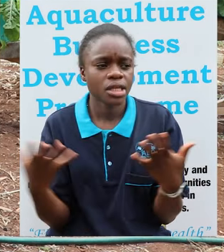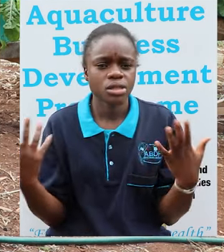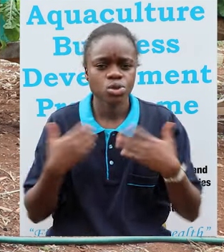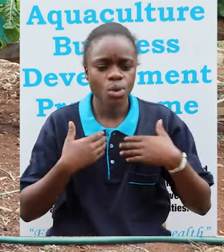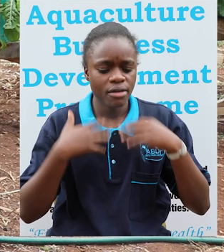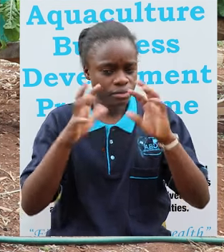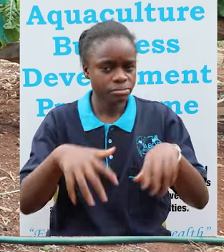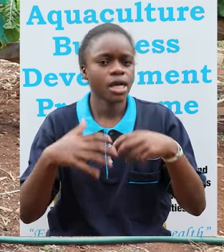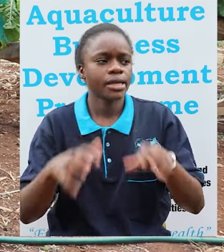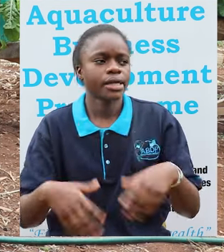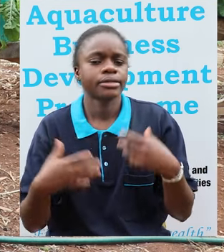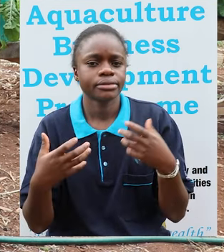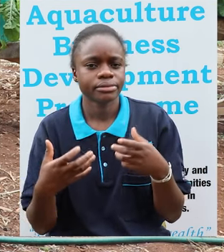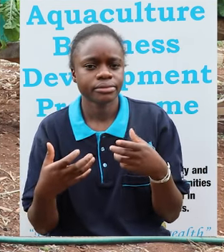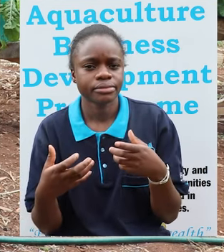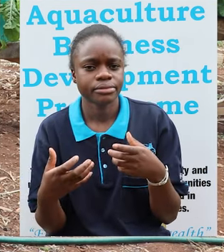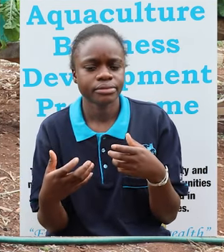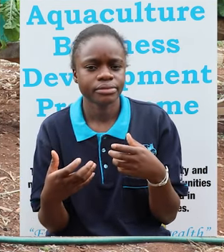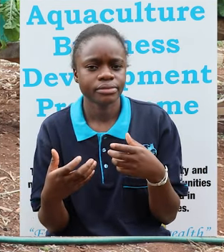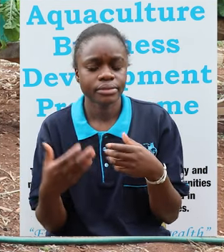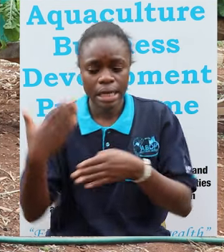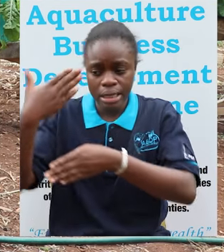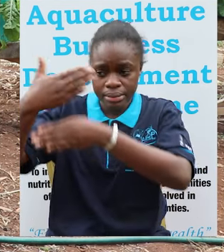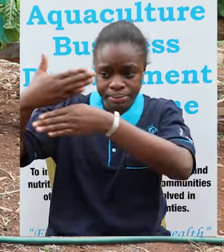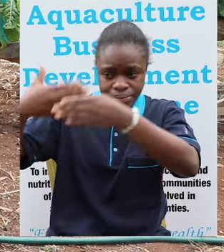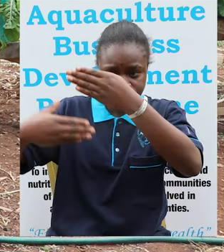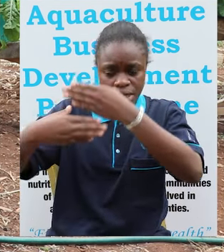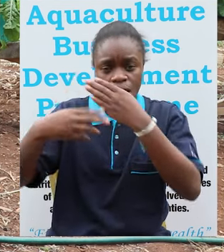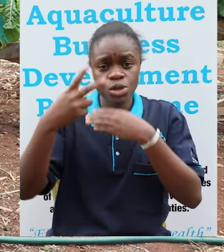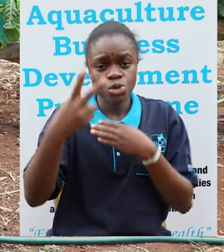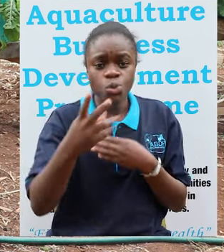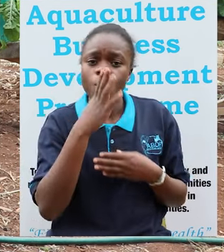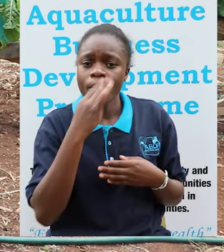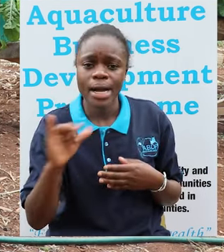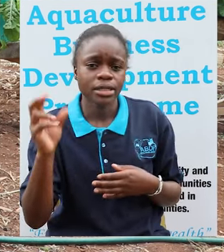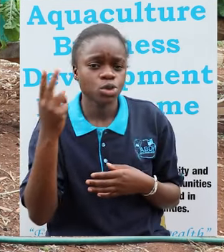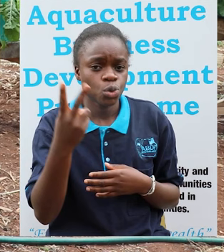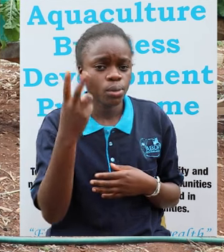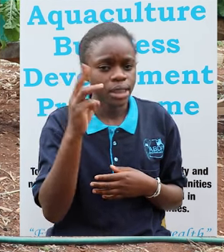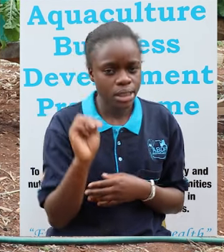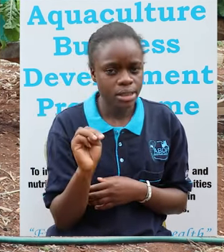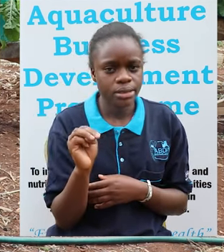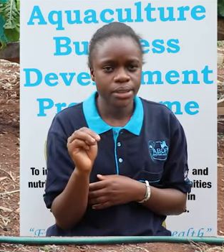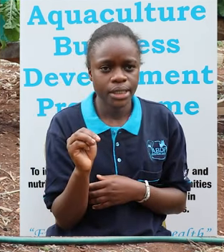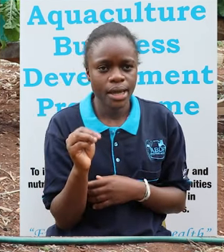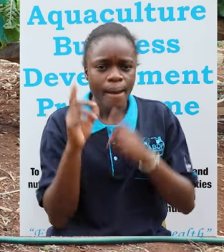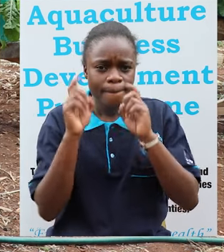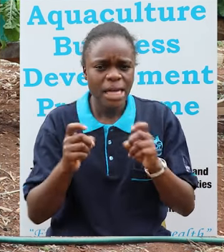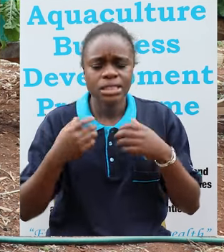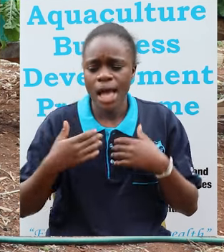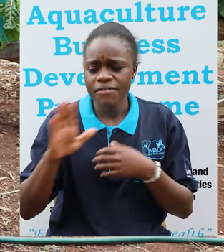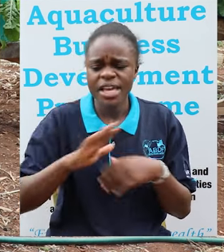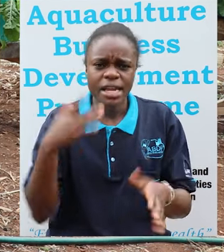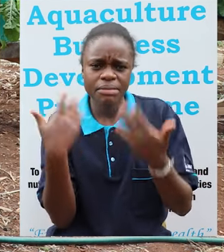materials to put up the garden. The structure is 2 meters by 2 meters. So you need